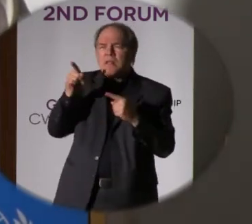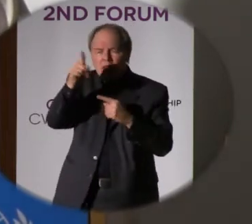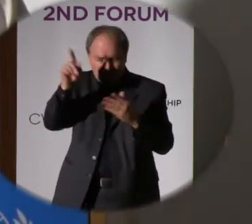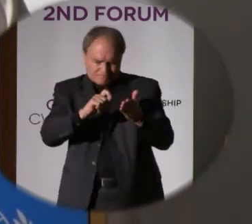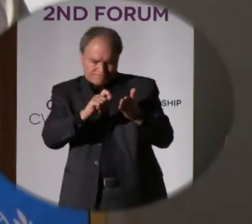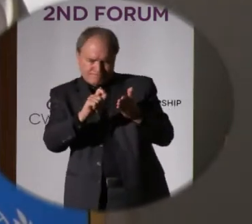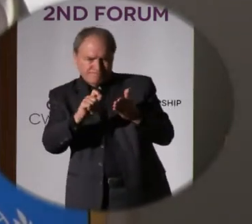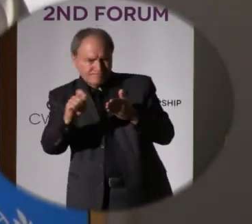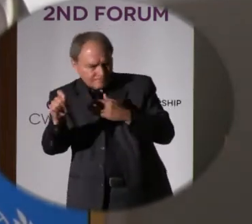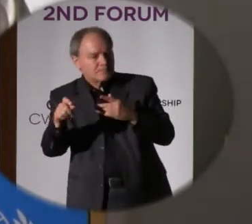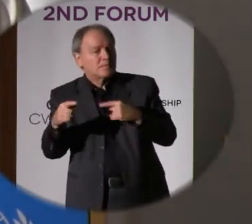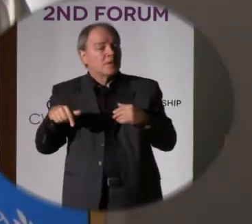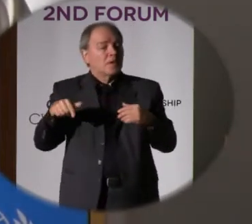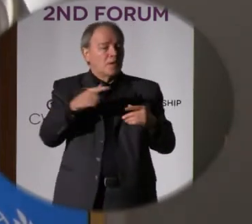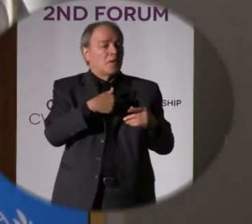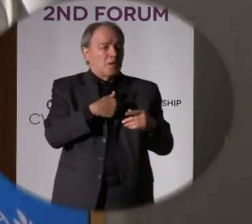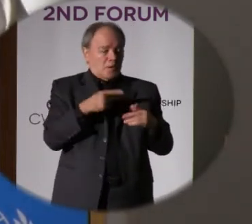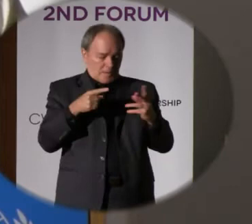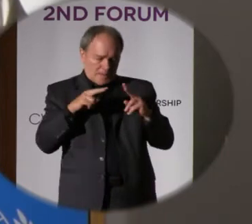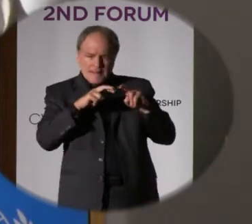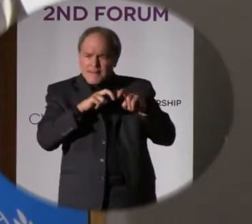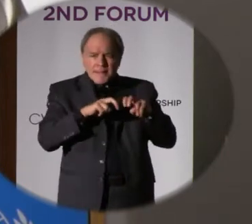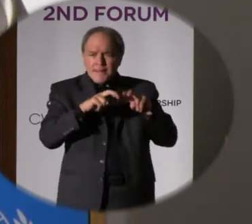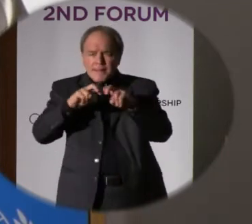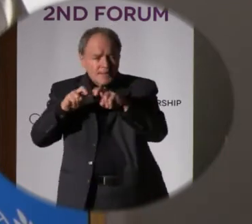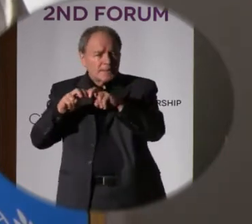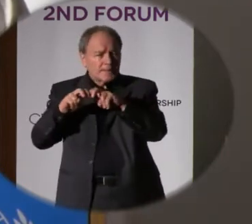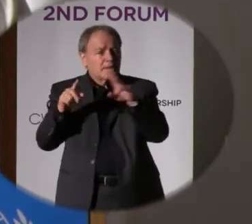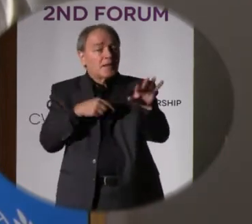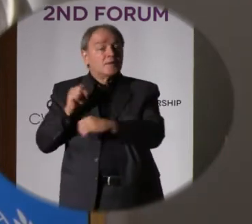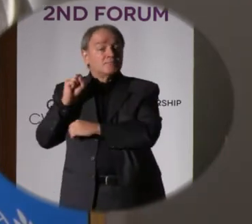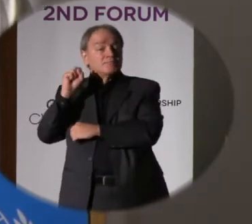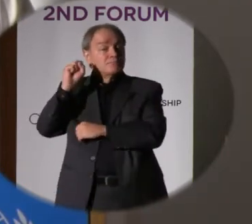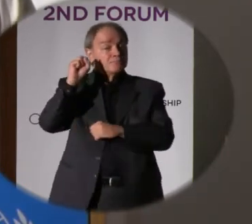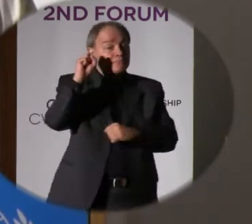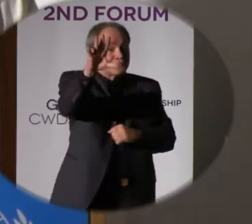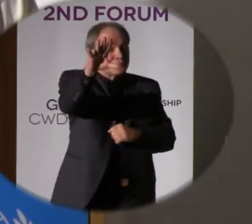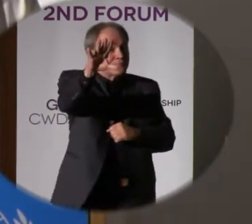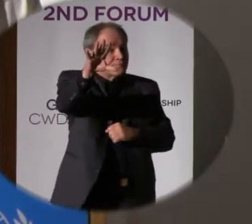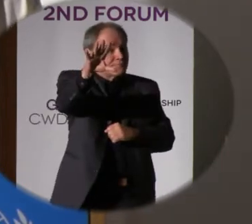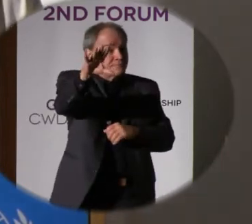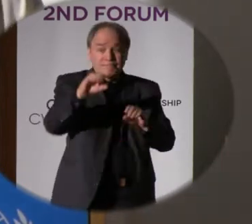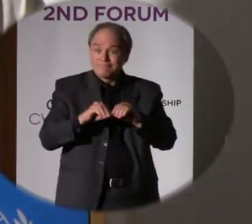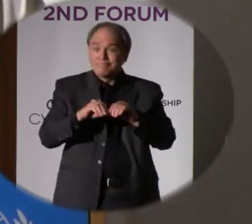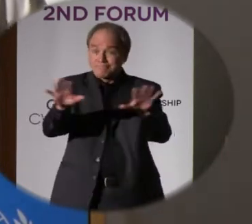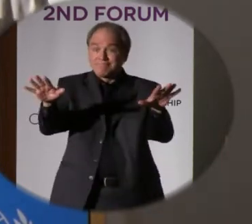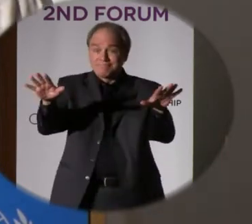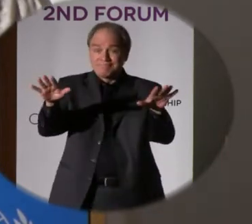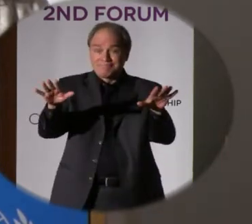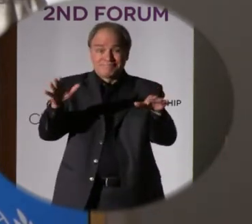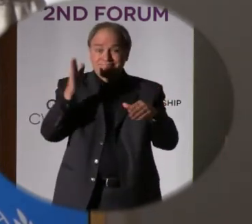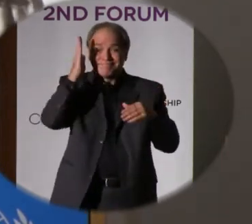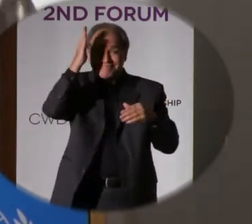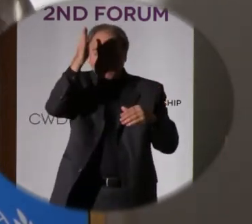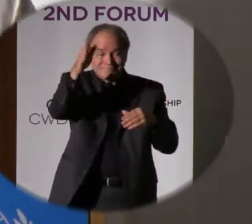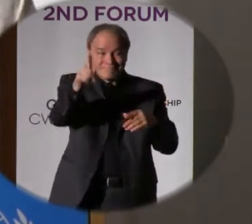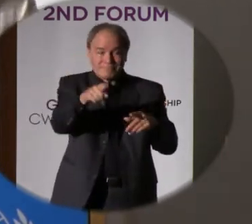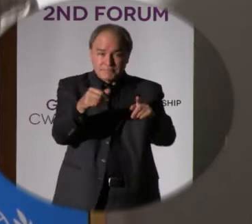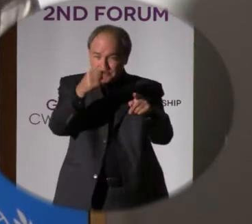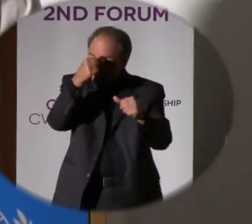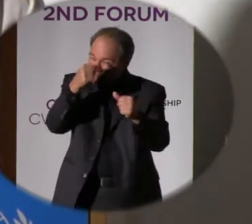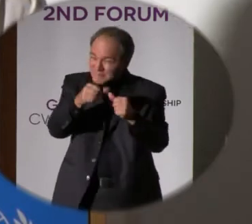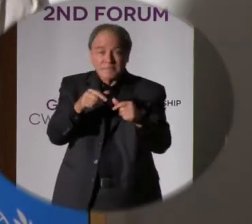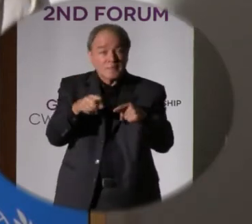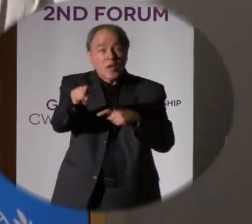content, do a little bit of mapping, and we will send these back to you at a given time in the near future to remind you that you